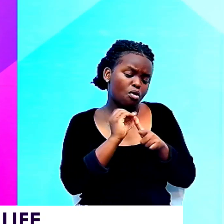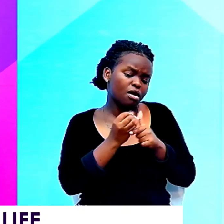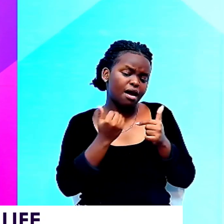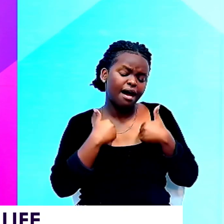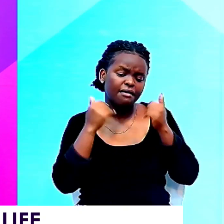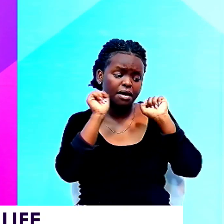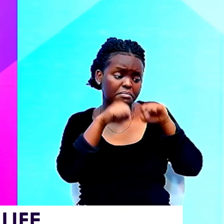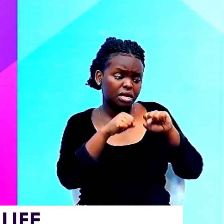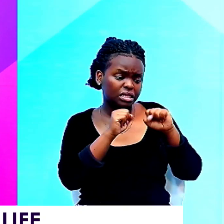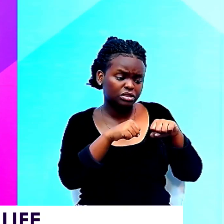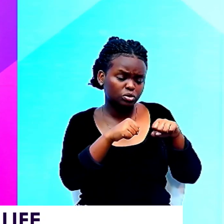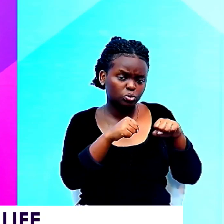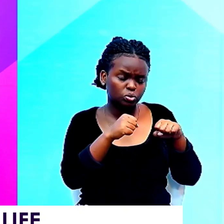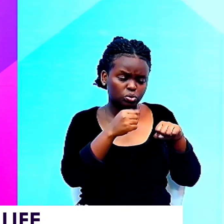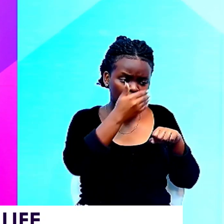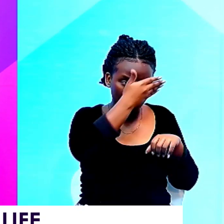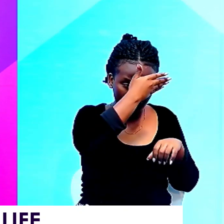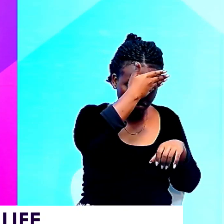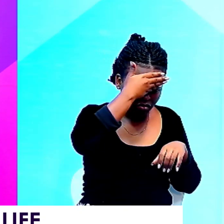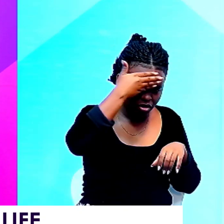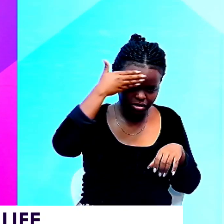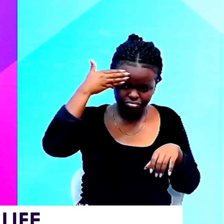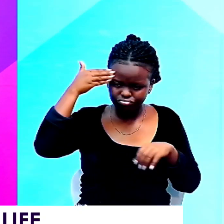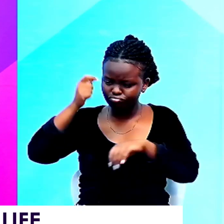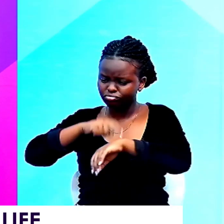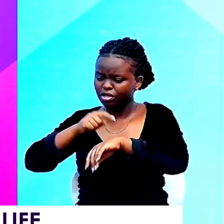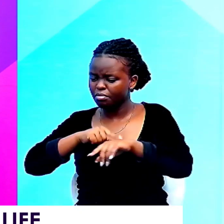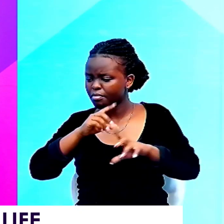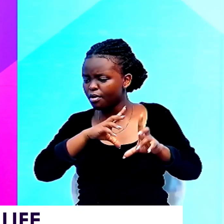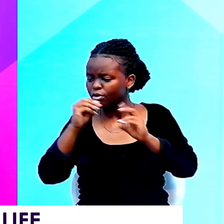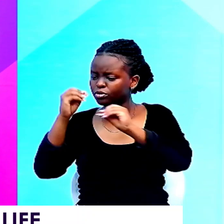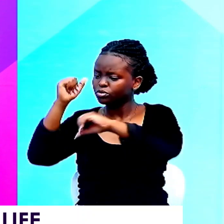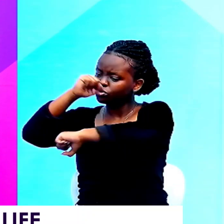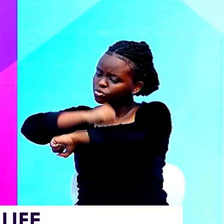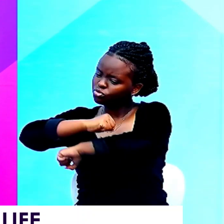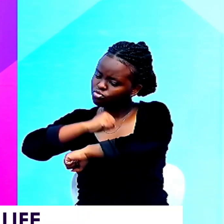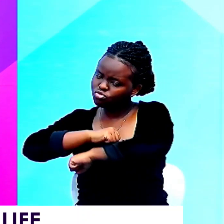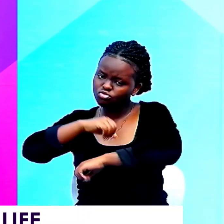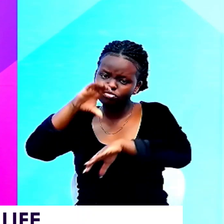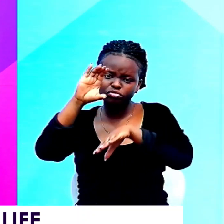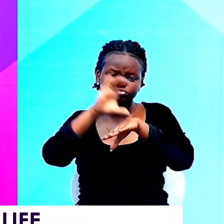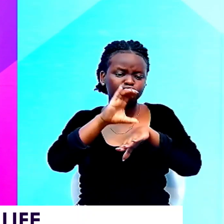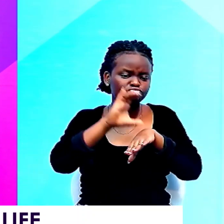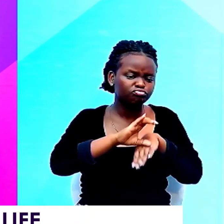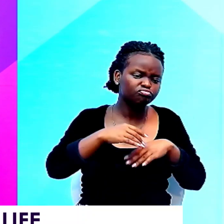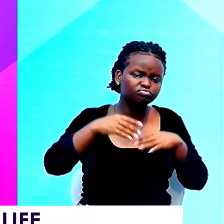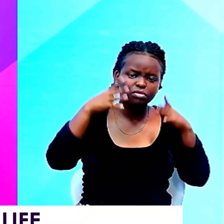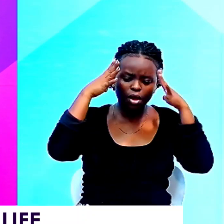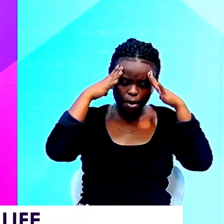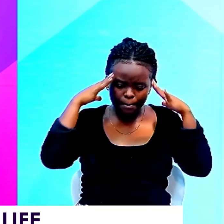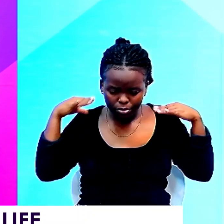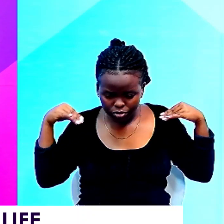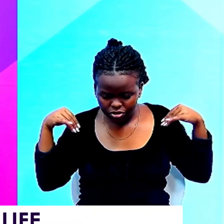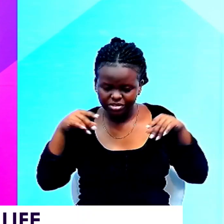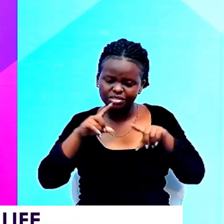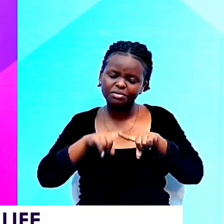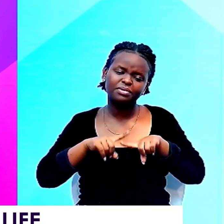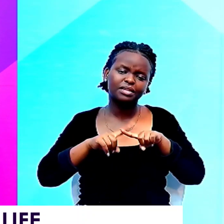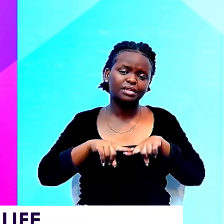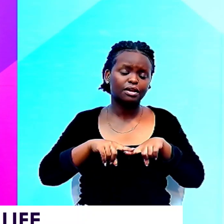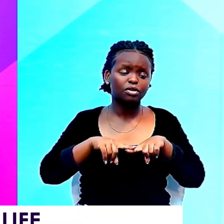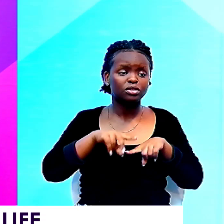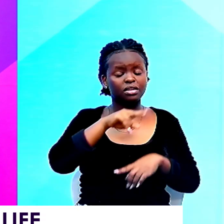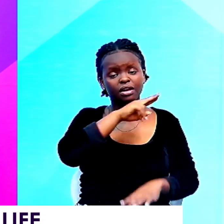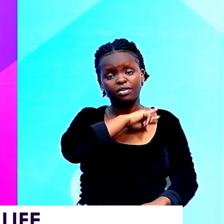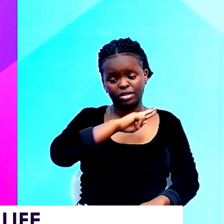to wash this away when they go to school, to church, to mosques, depending on the religion